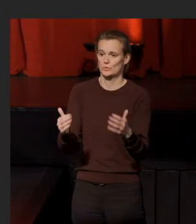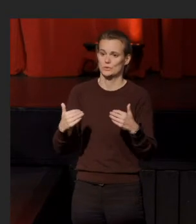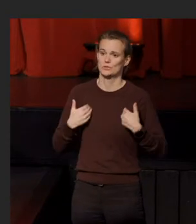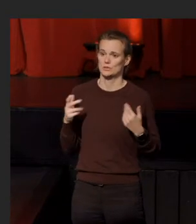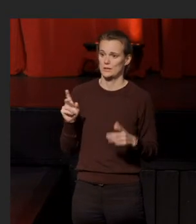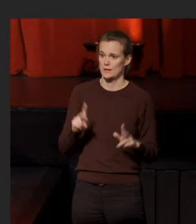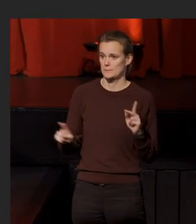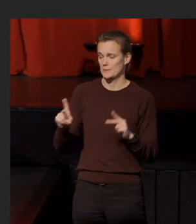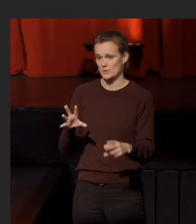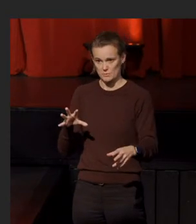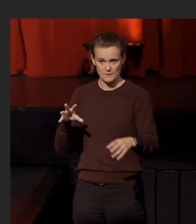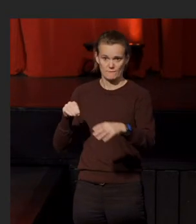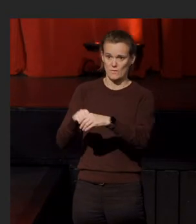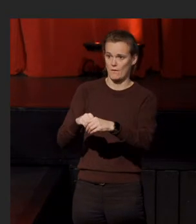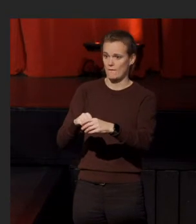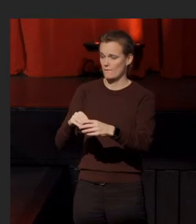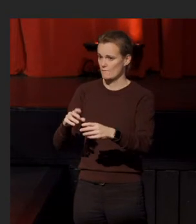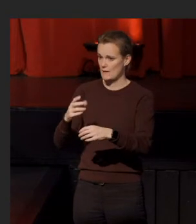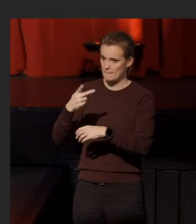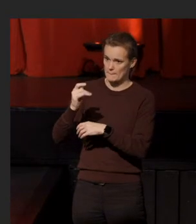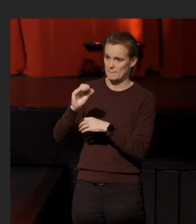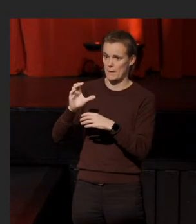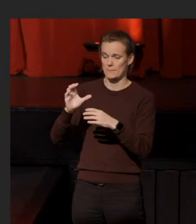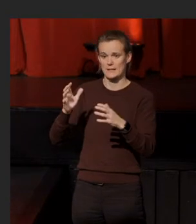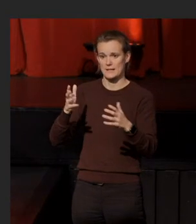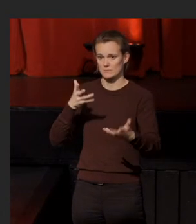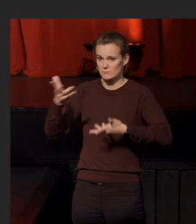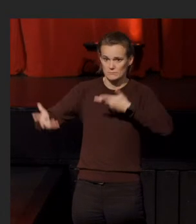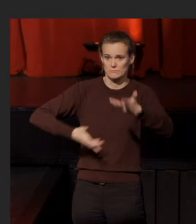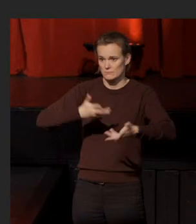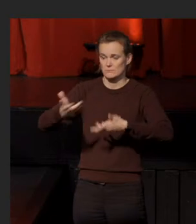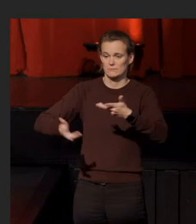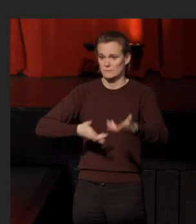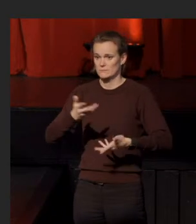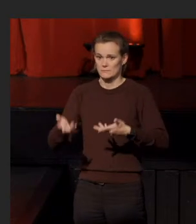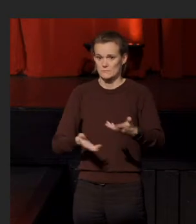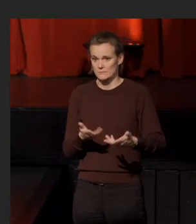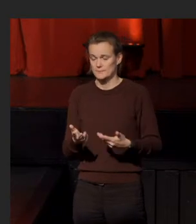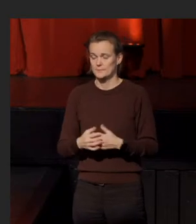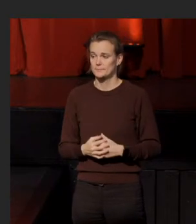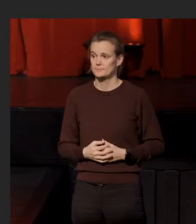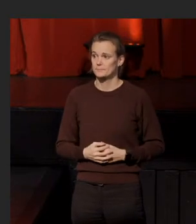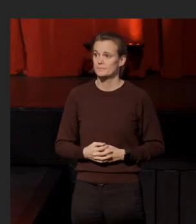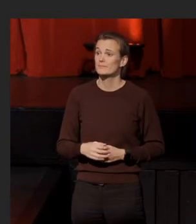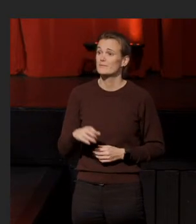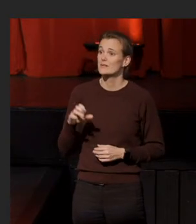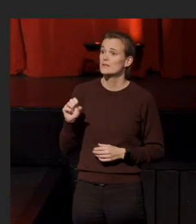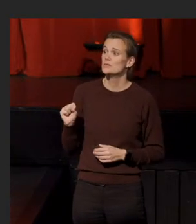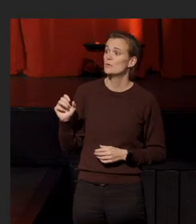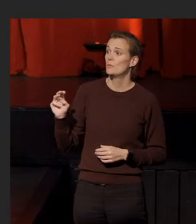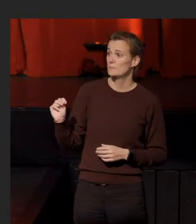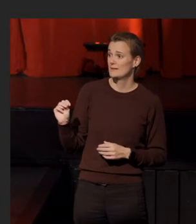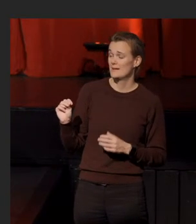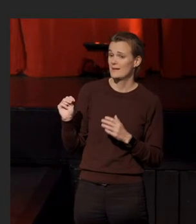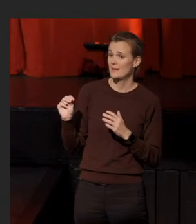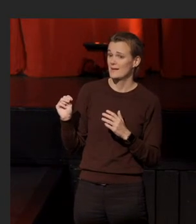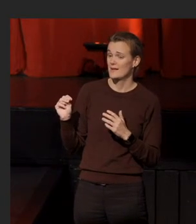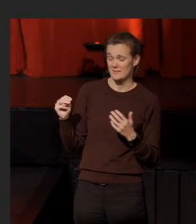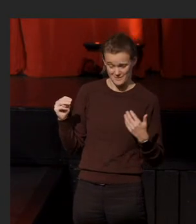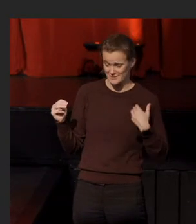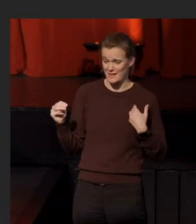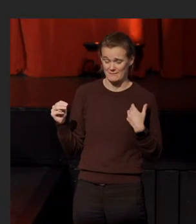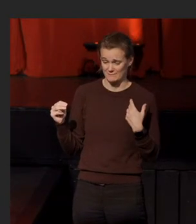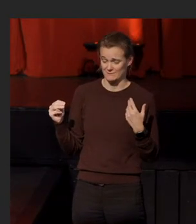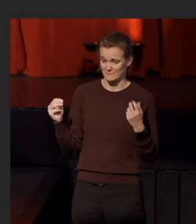do. There are a lot of things obviously going on in social media, on tech platforms, that would